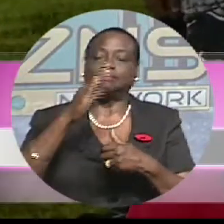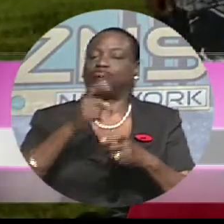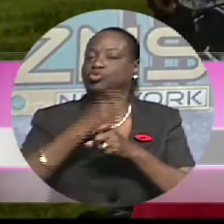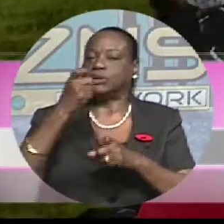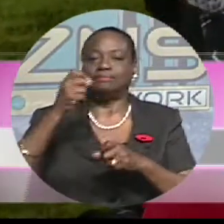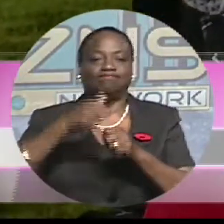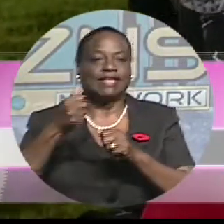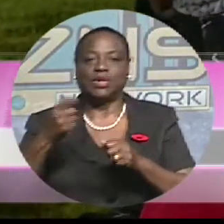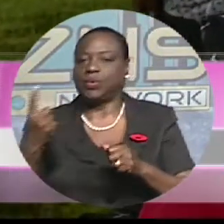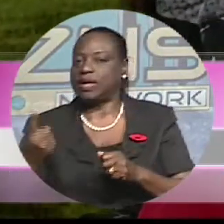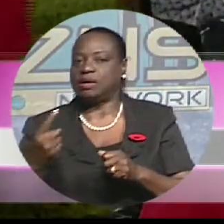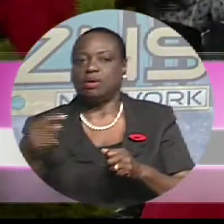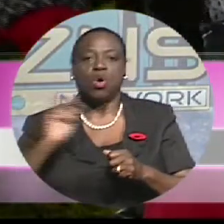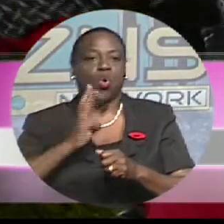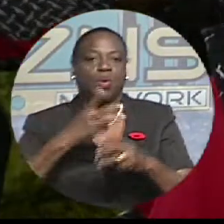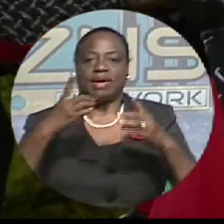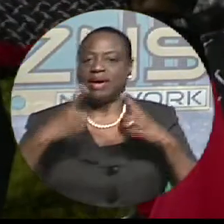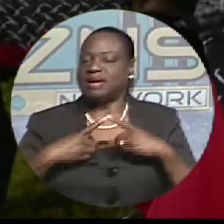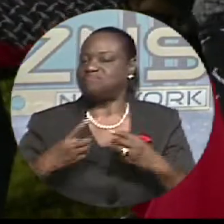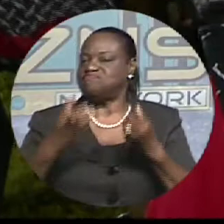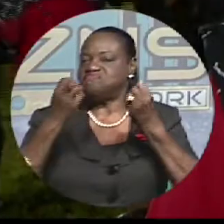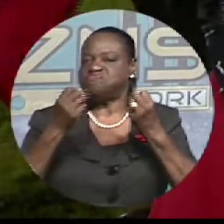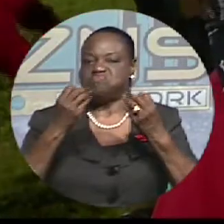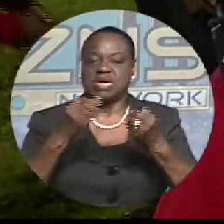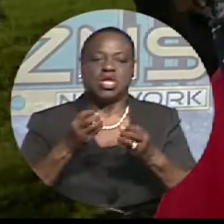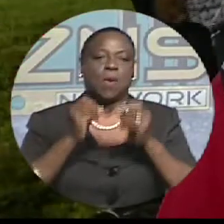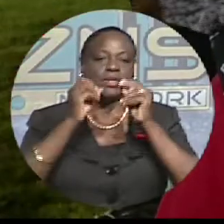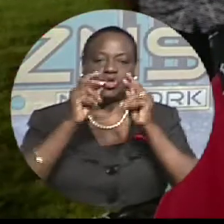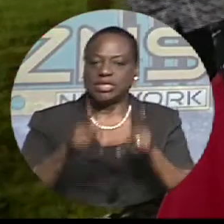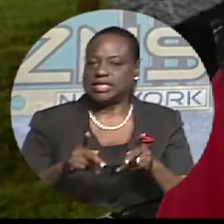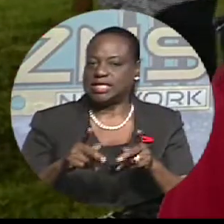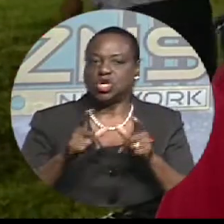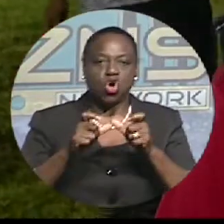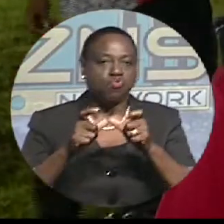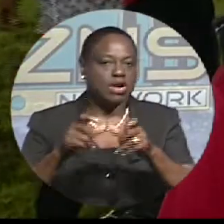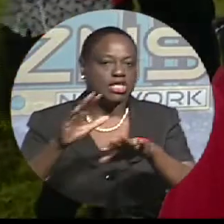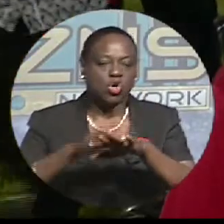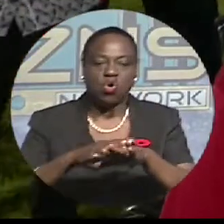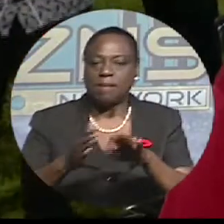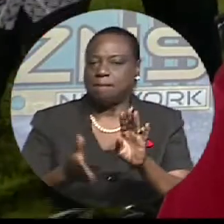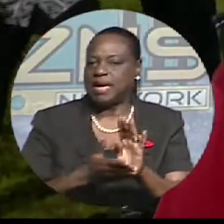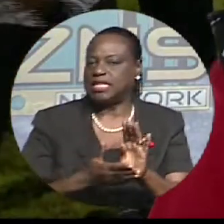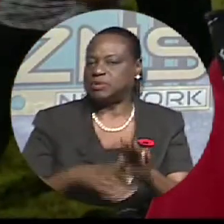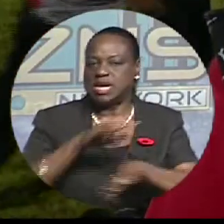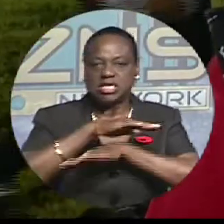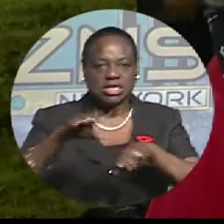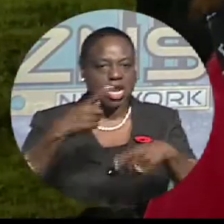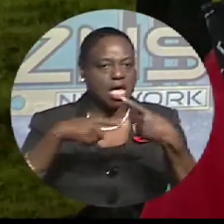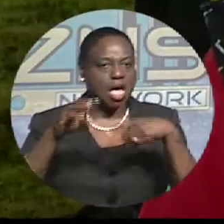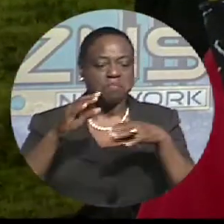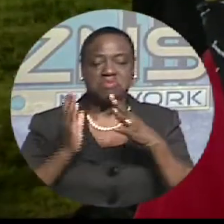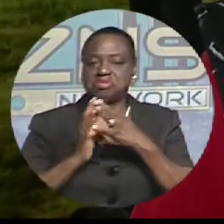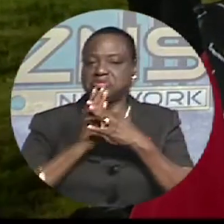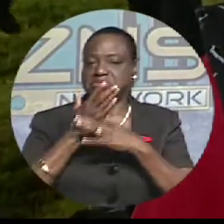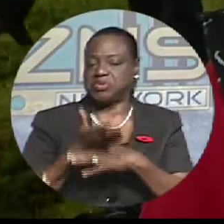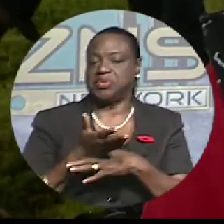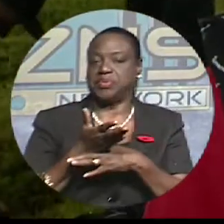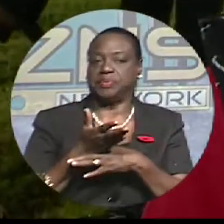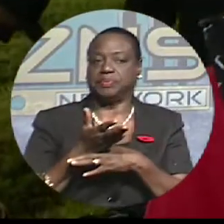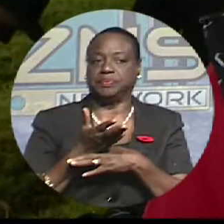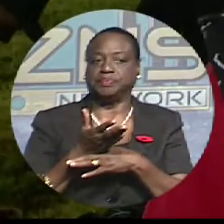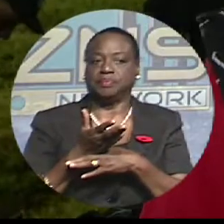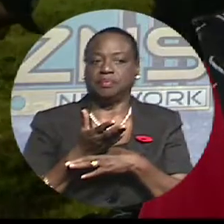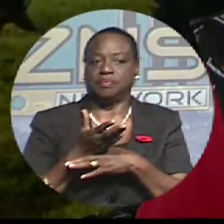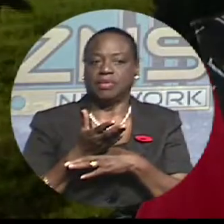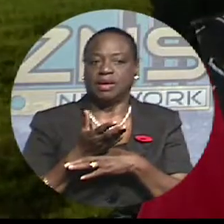excuses. We had multiple opportunities, and they were running us on base. We didn't come through. Tight game going into 3 extra innings. You know,